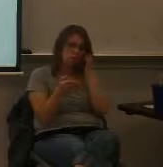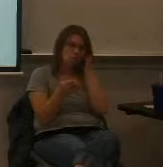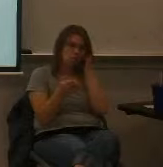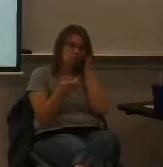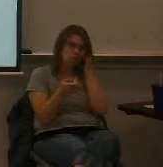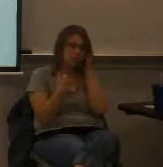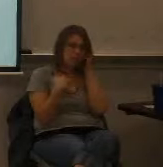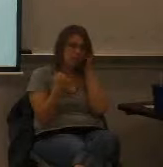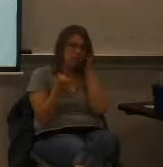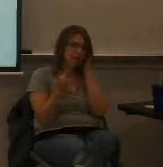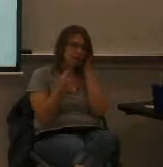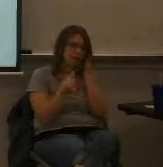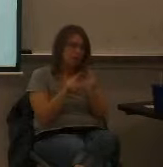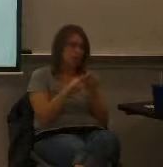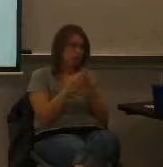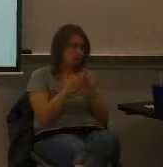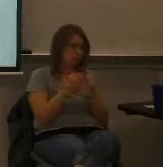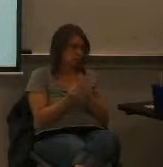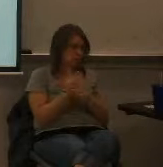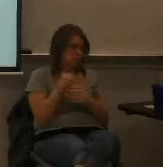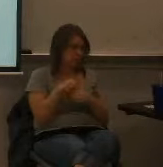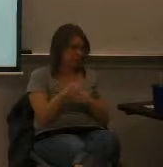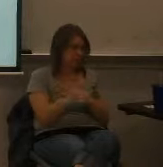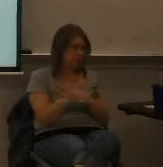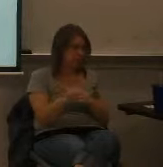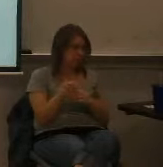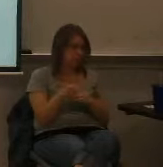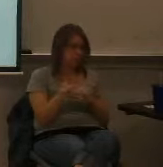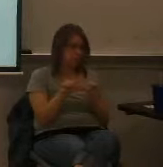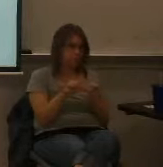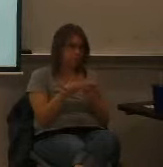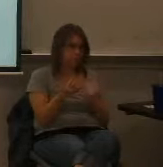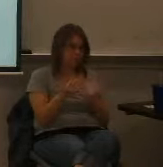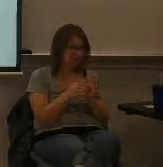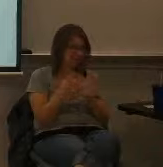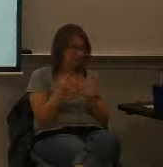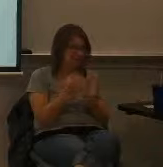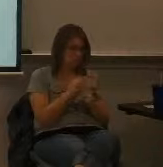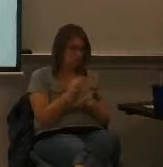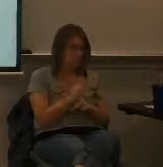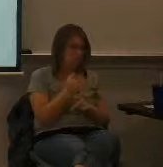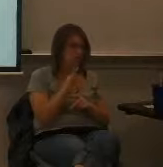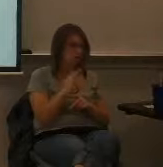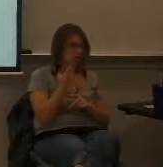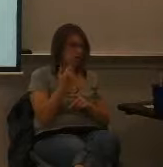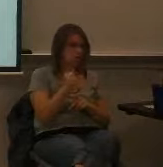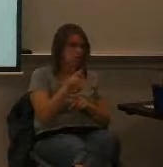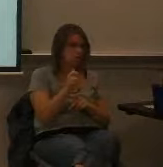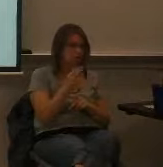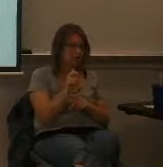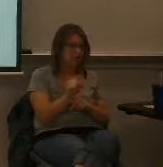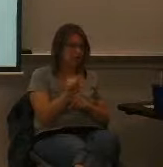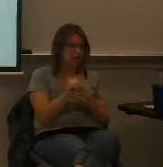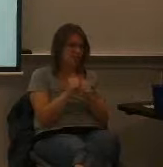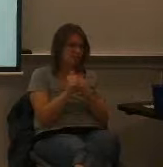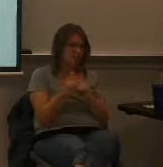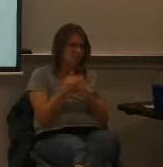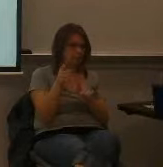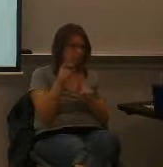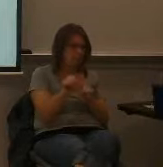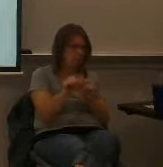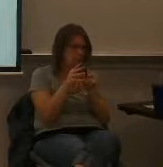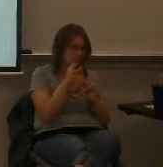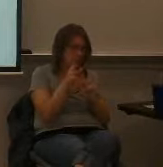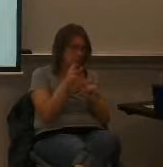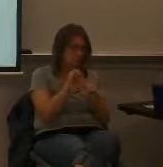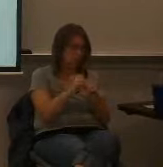have algal communities that form in these, and they did again a calculation of the harshness, how far they were from permanent water, how long